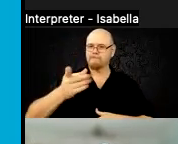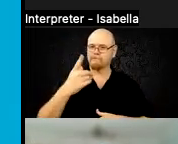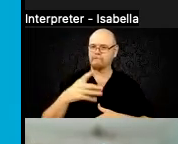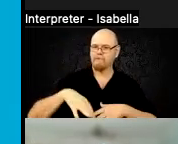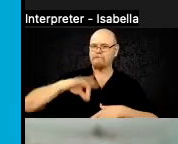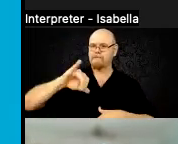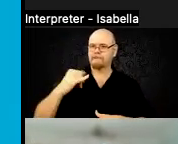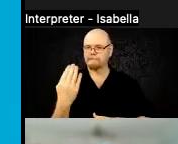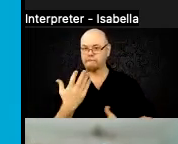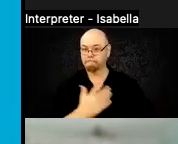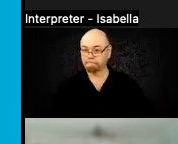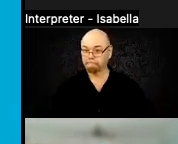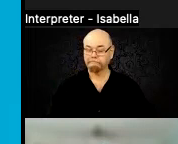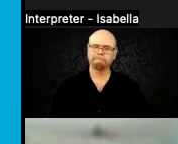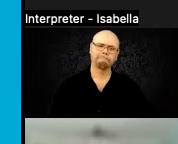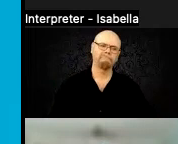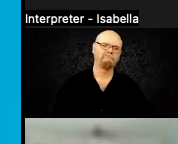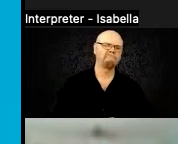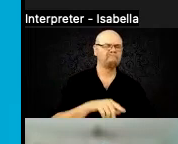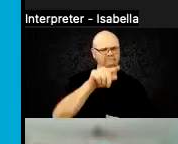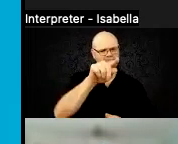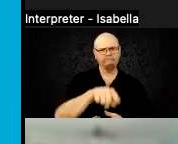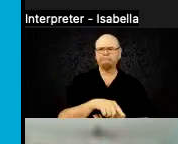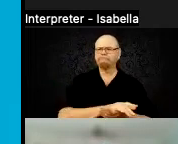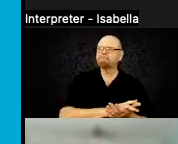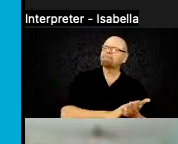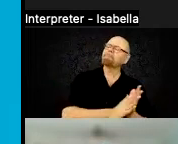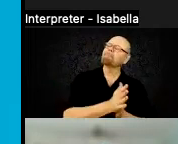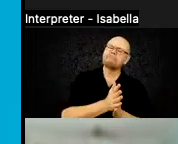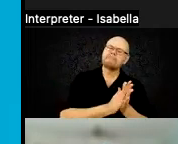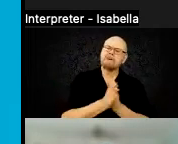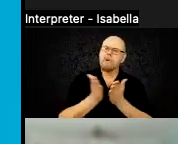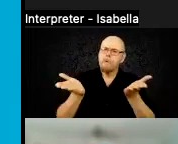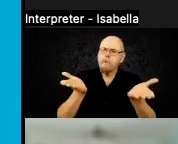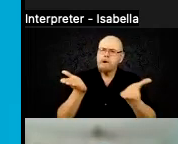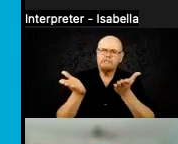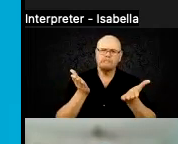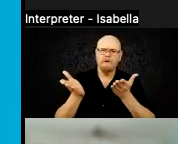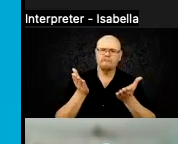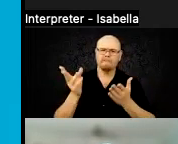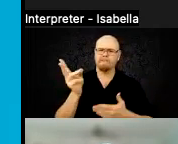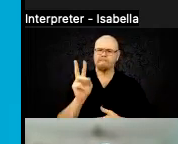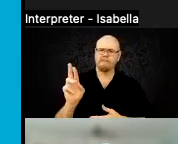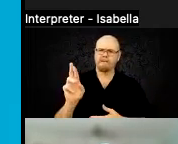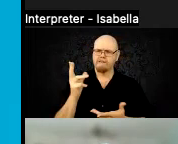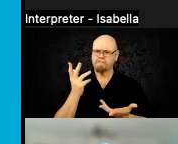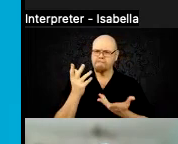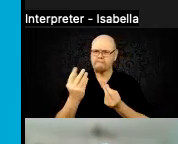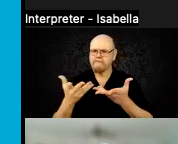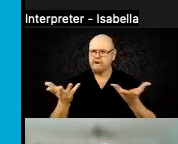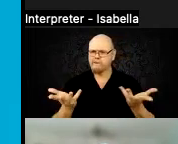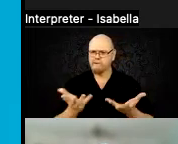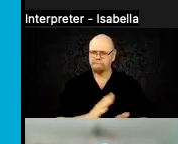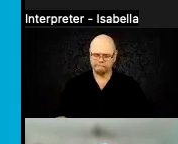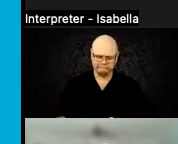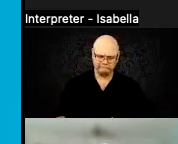And so we also wanted to go over a few examples of what services DRS can provide. And so services can include things like job training and